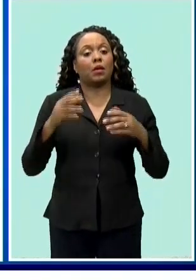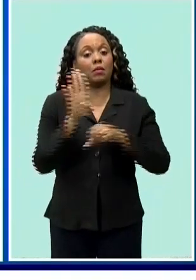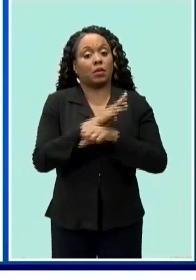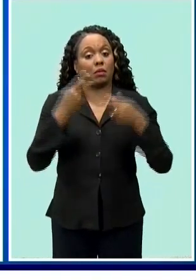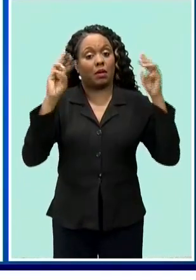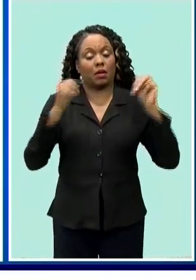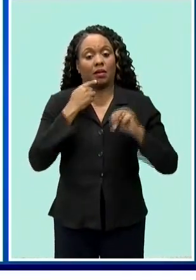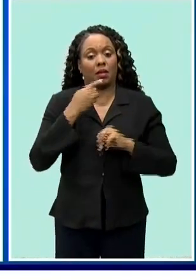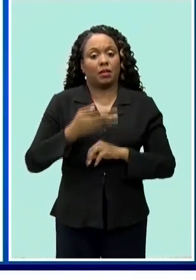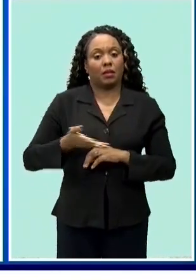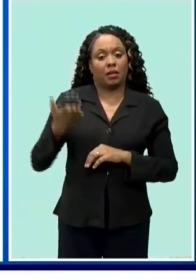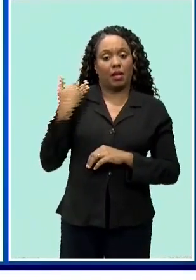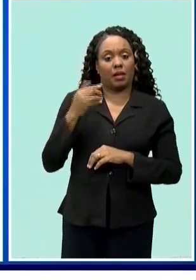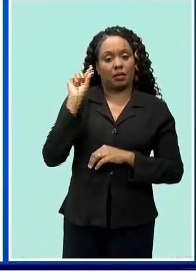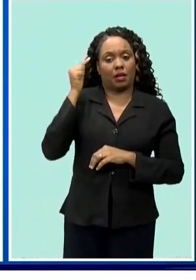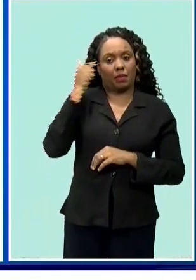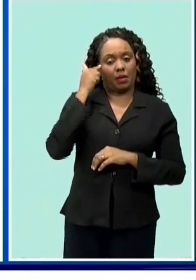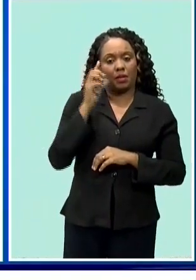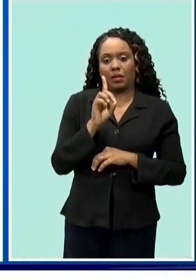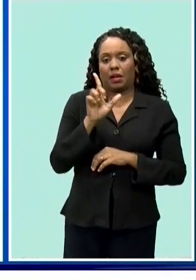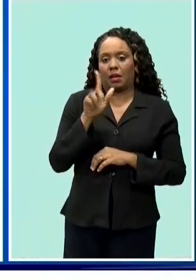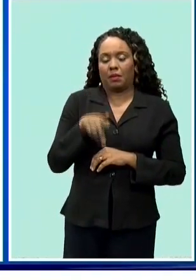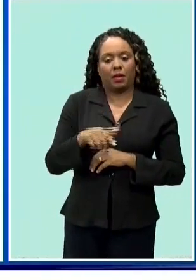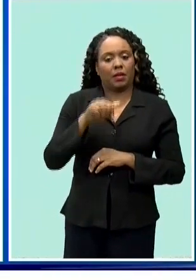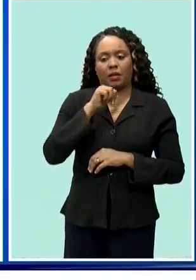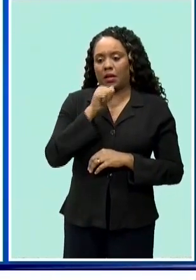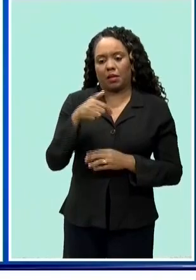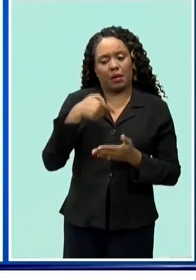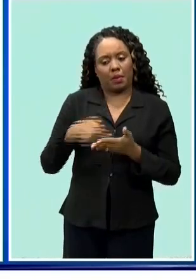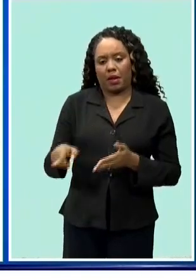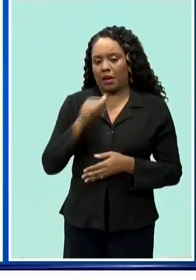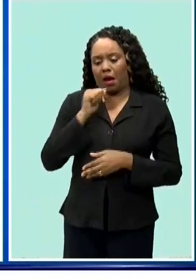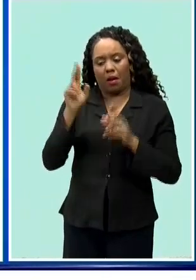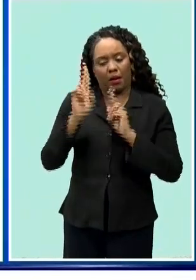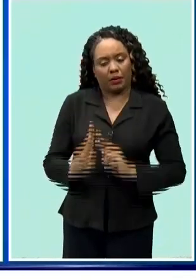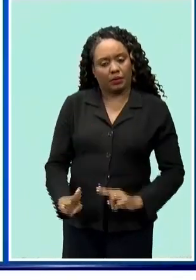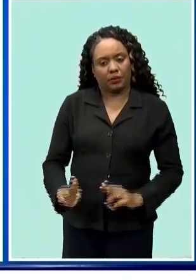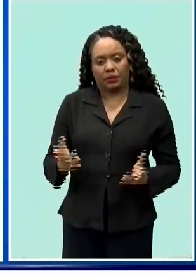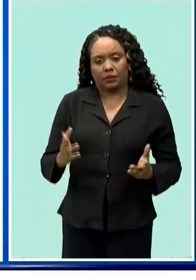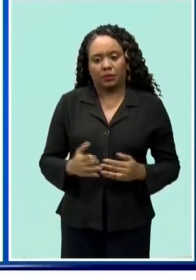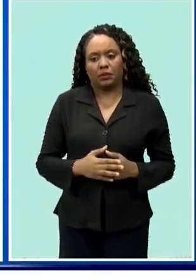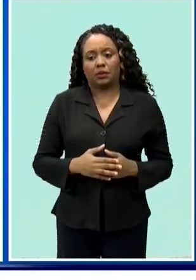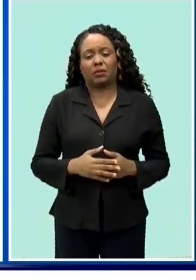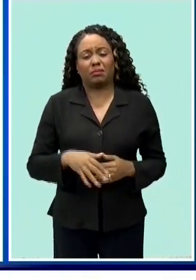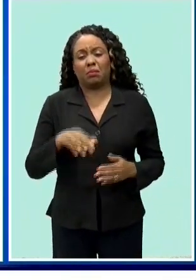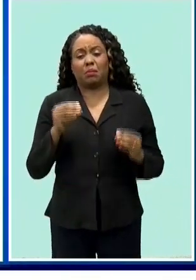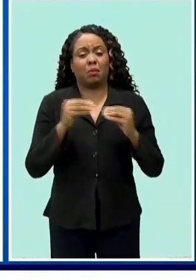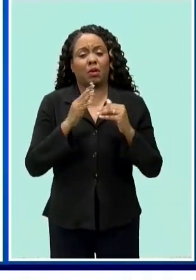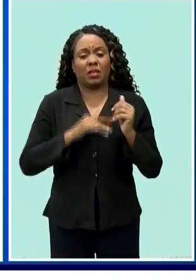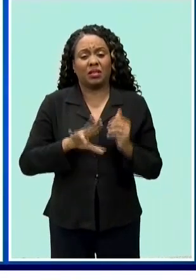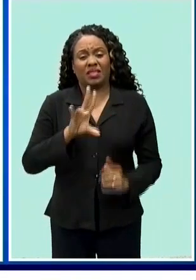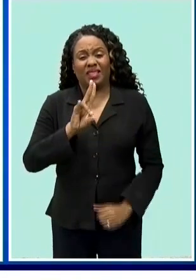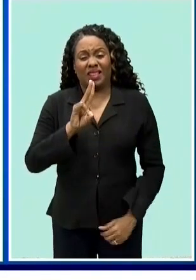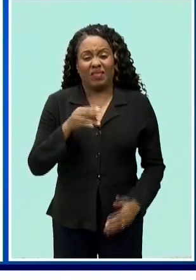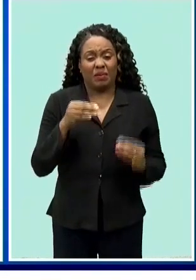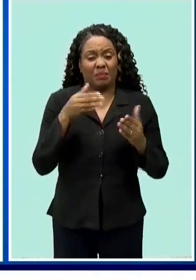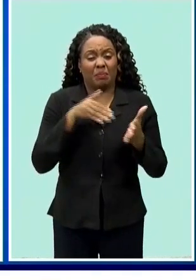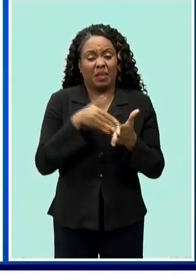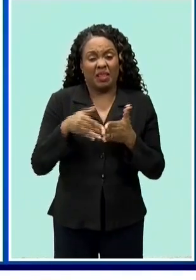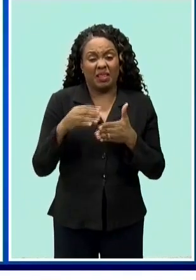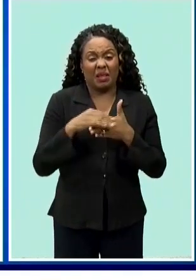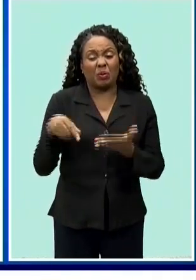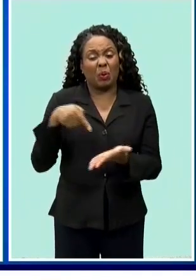previous administration never sought to honor its obligations. With arrears of more than $7 million, Prime Minister